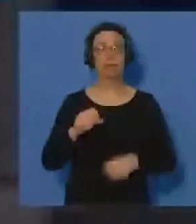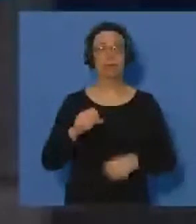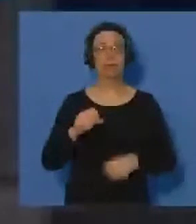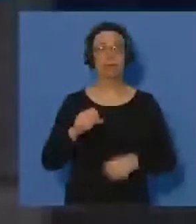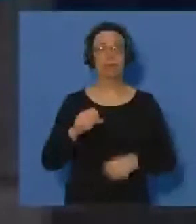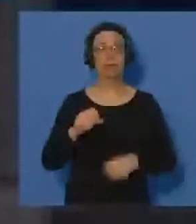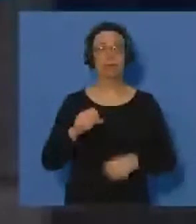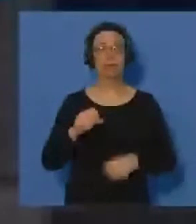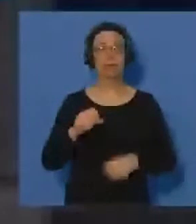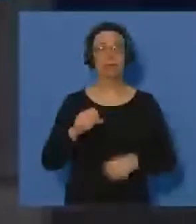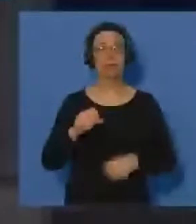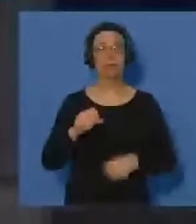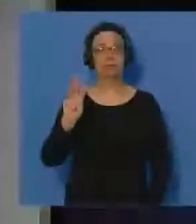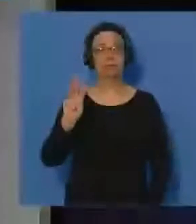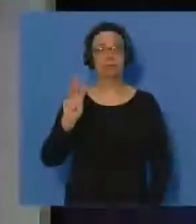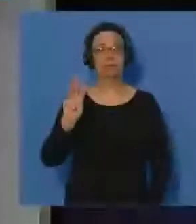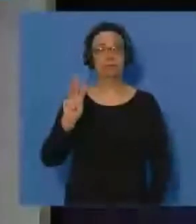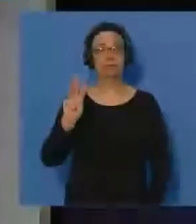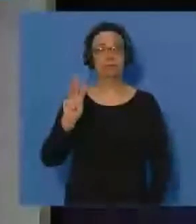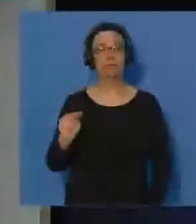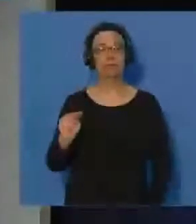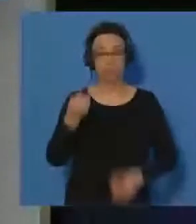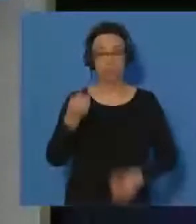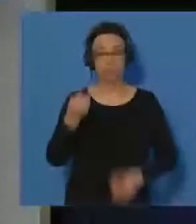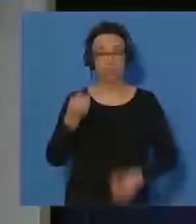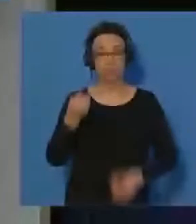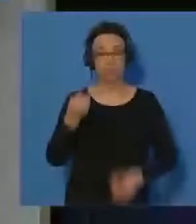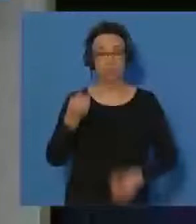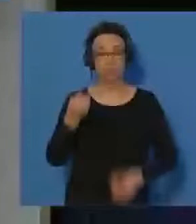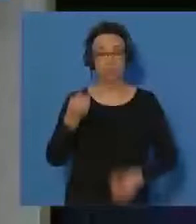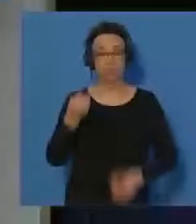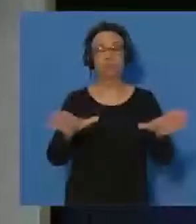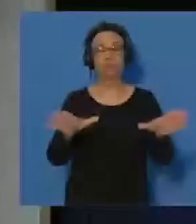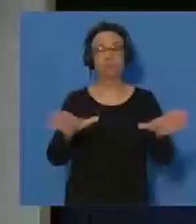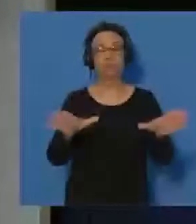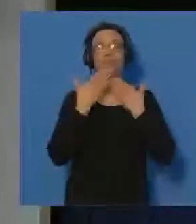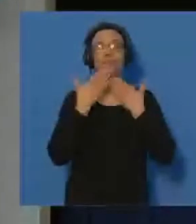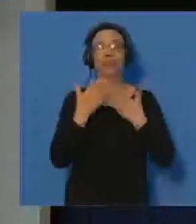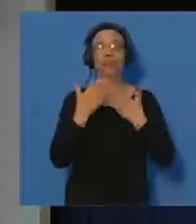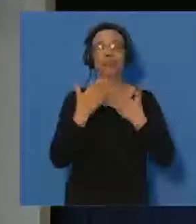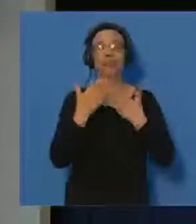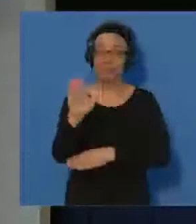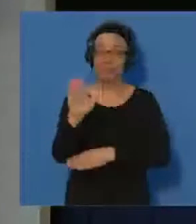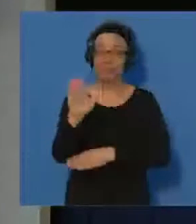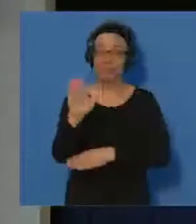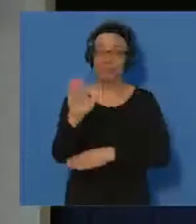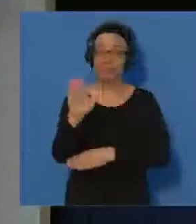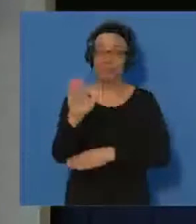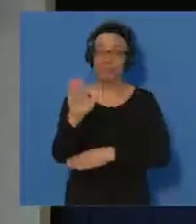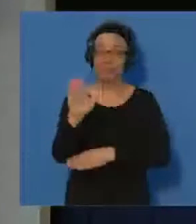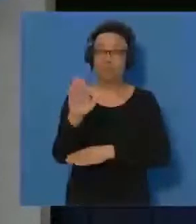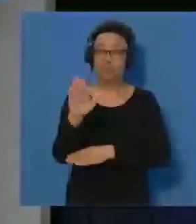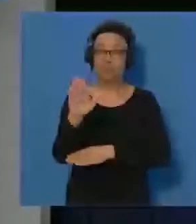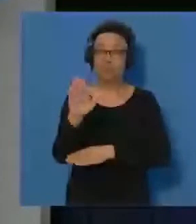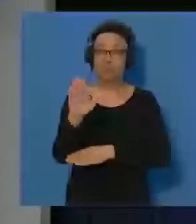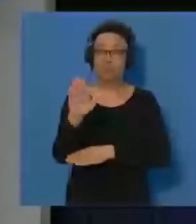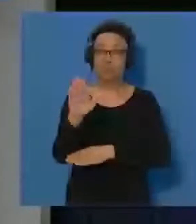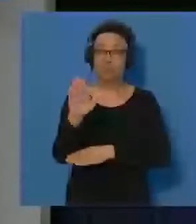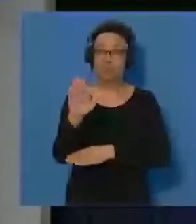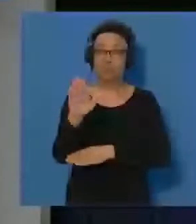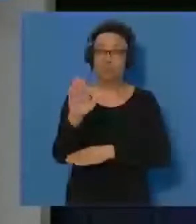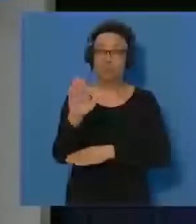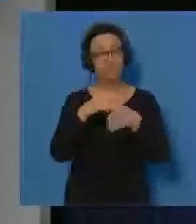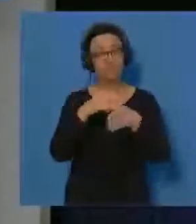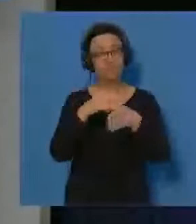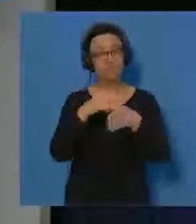on COVID. Minister? Thank you, Premier. Good afternoon. Today, there were 20 test results received, and